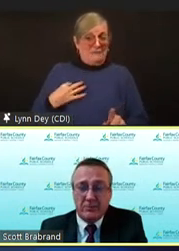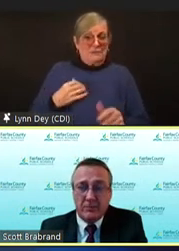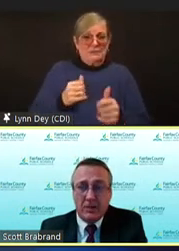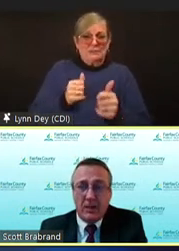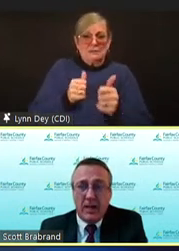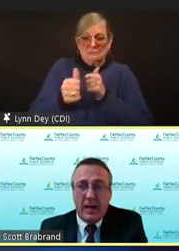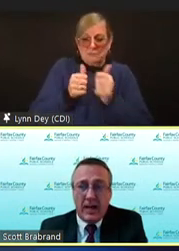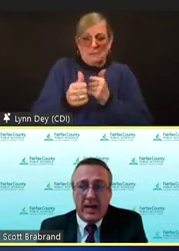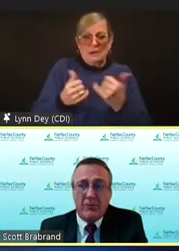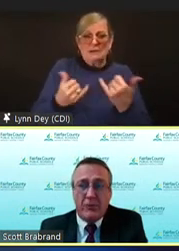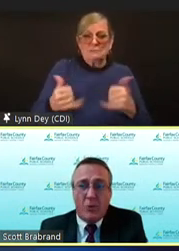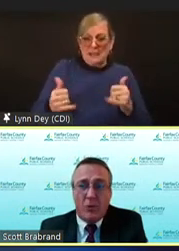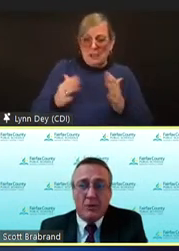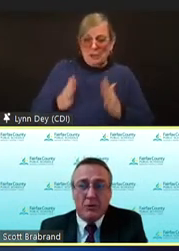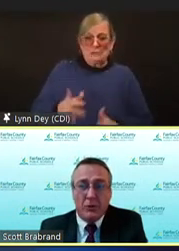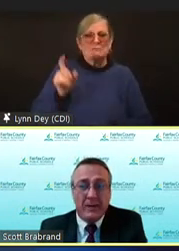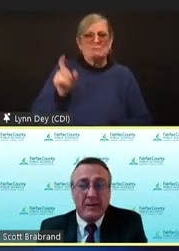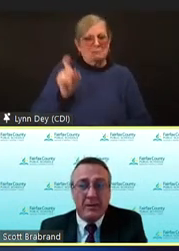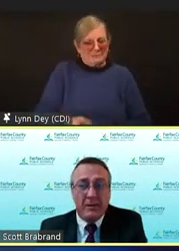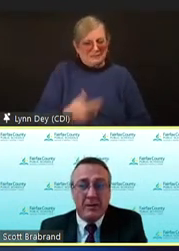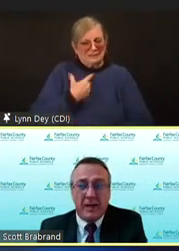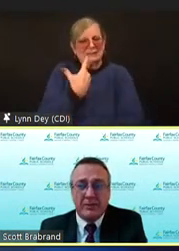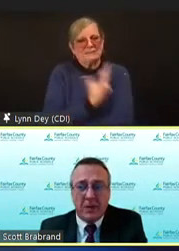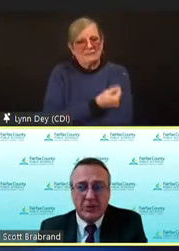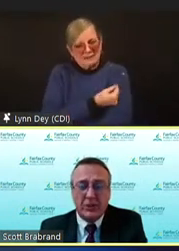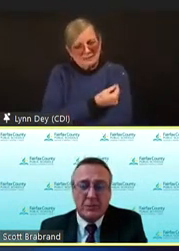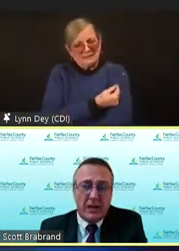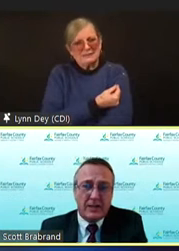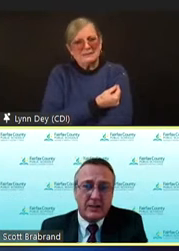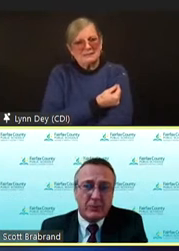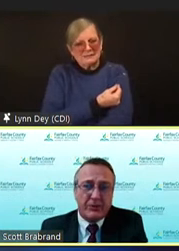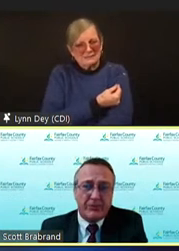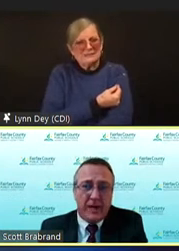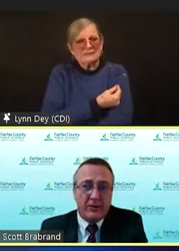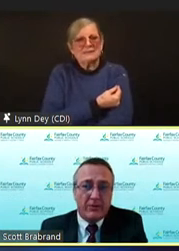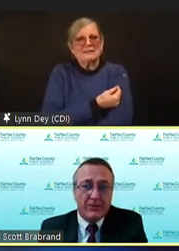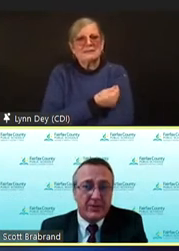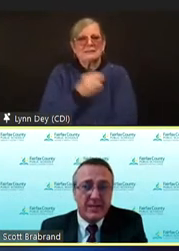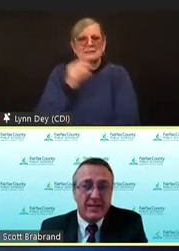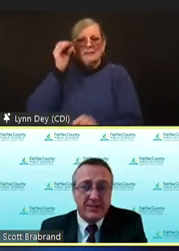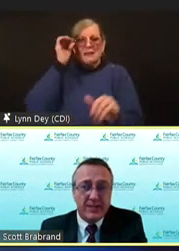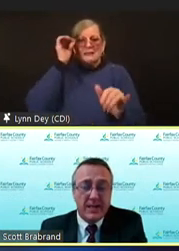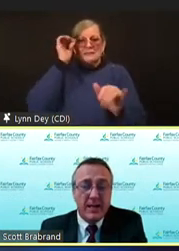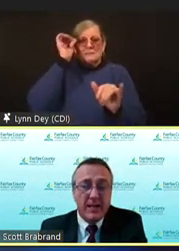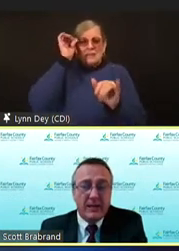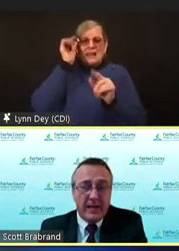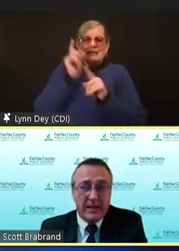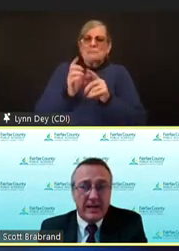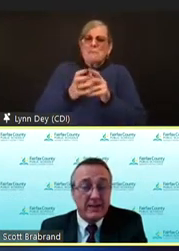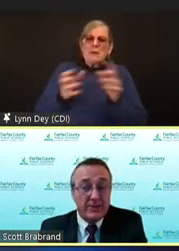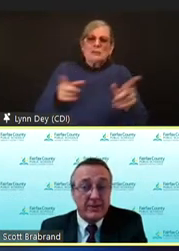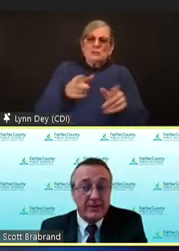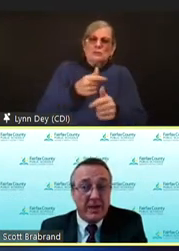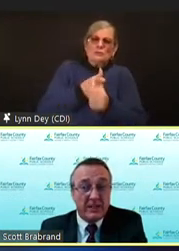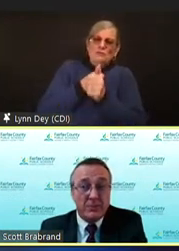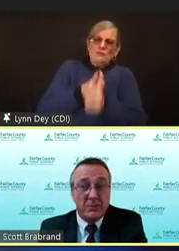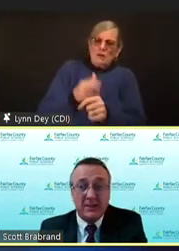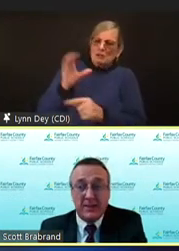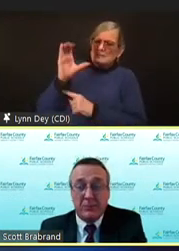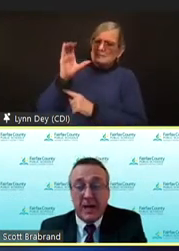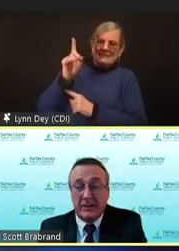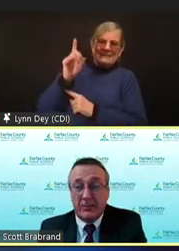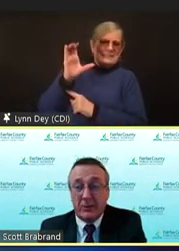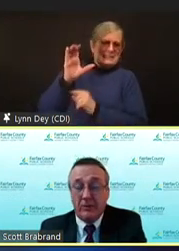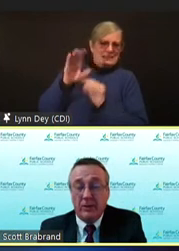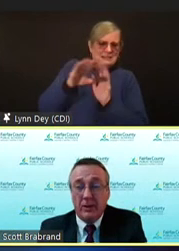vaccination, and for doing as much as possible to follow the CDC guidelines to the maximum